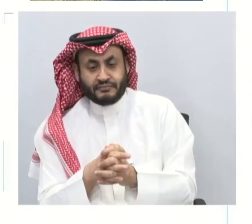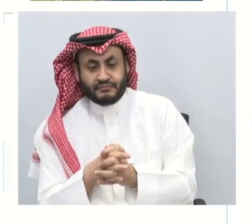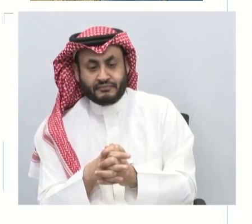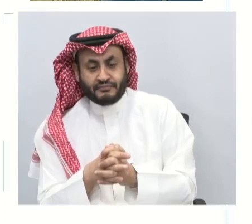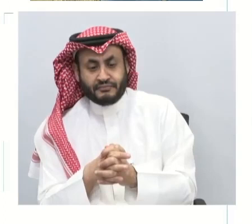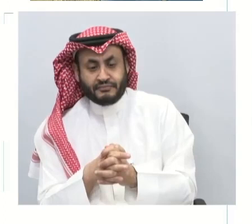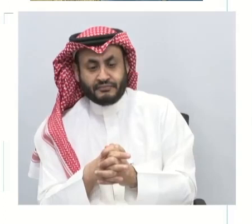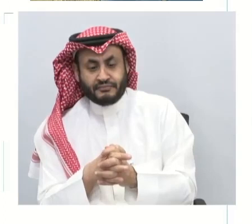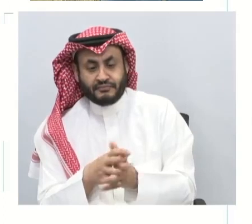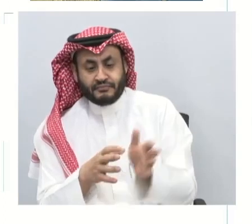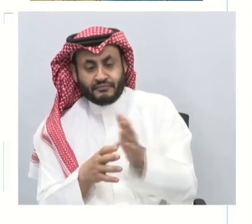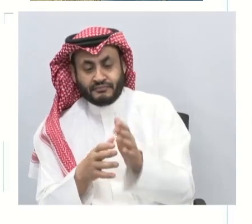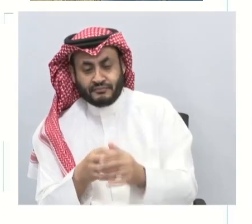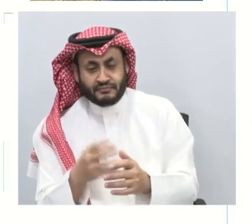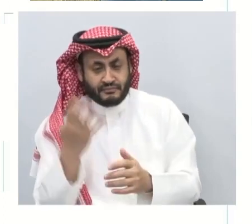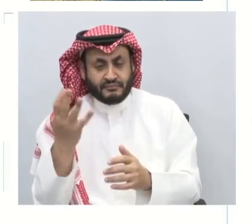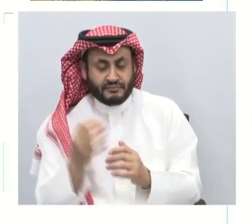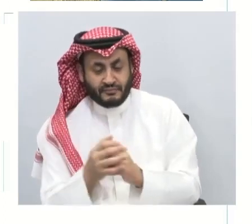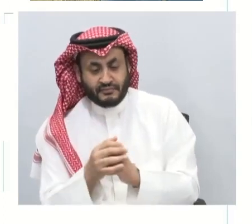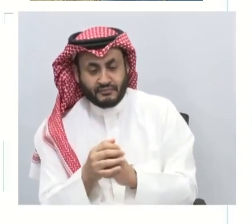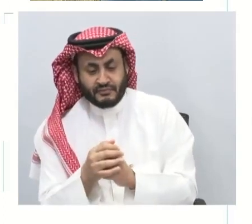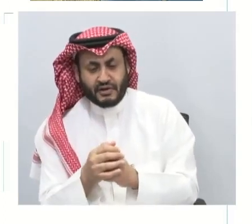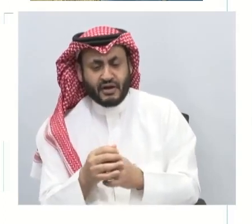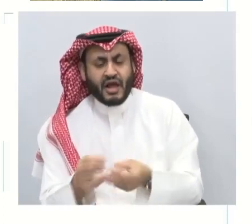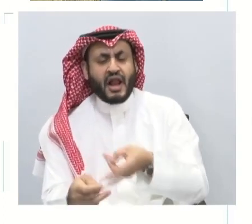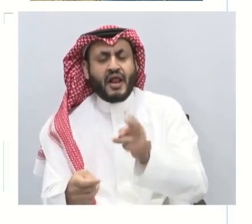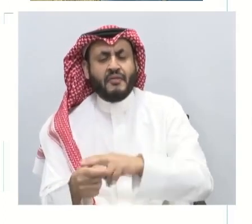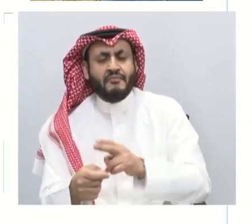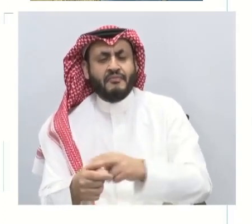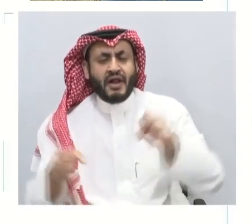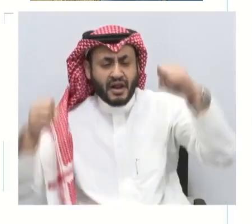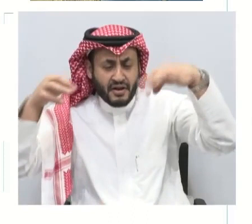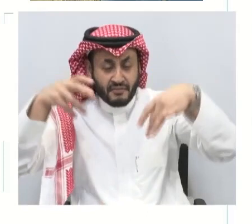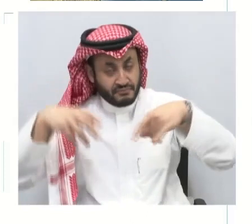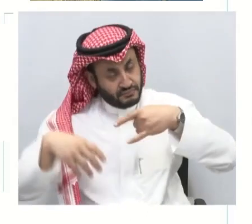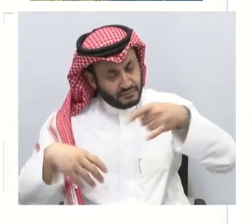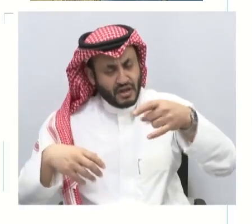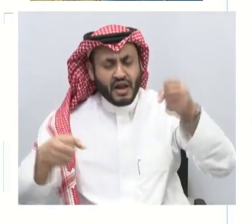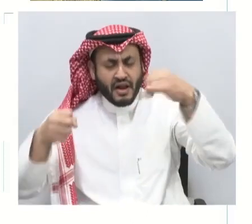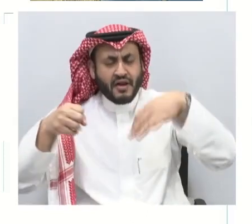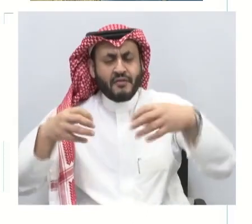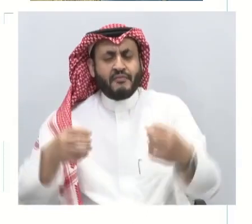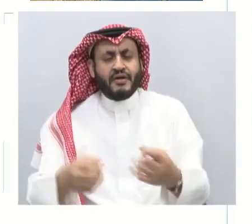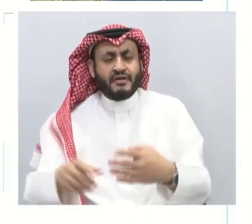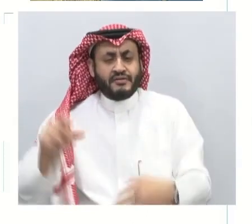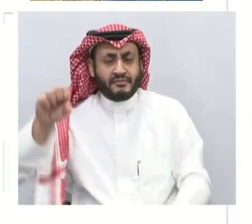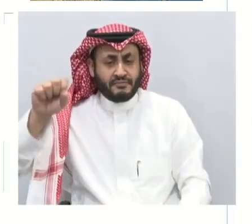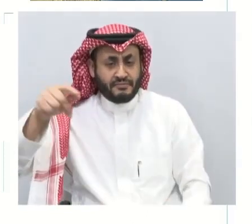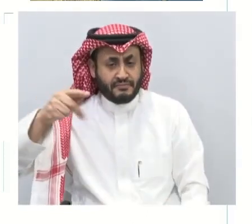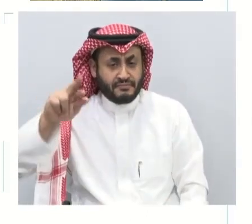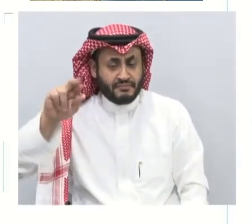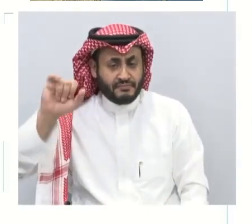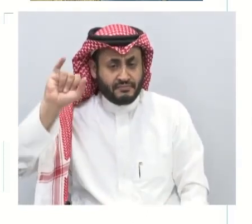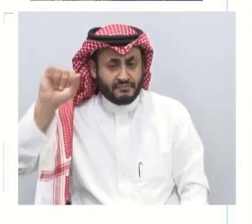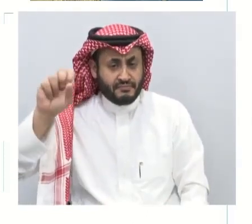yes, windy. And number four, it usually rains in the spring. That is correct. It will it usually rains